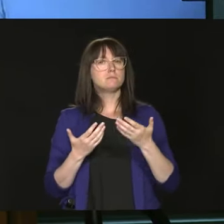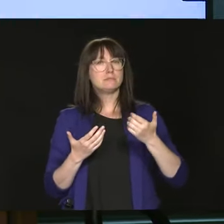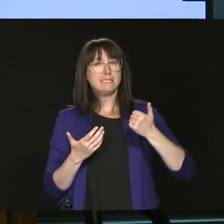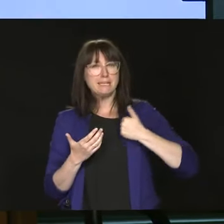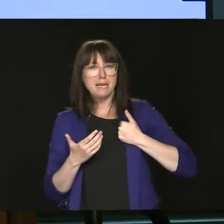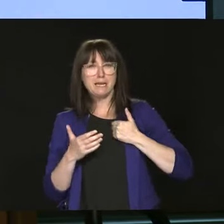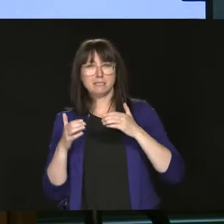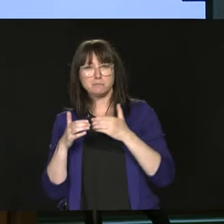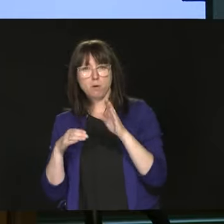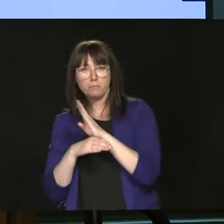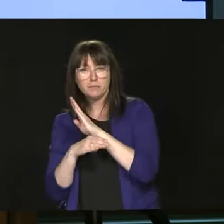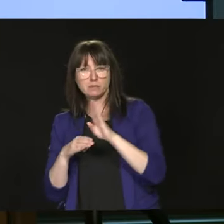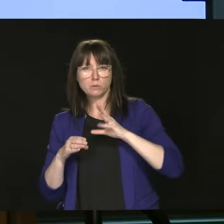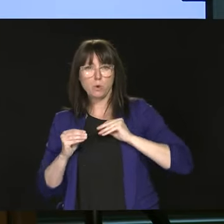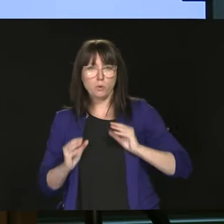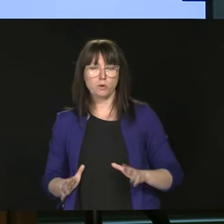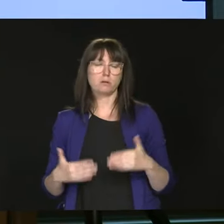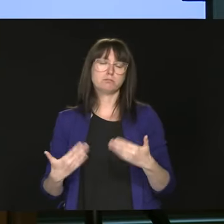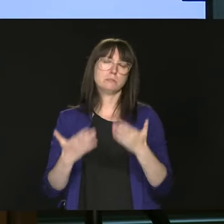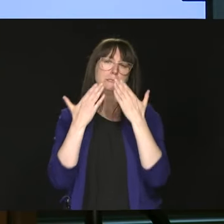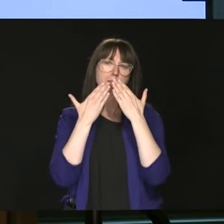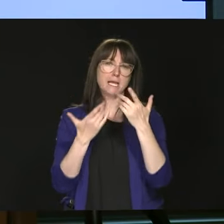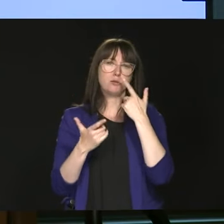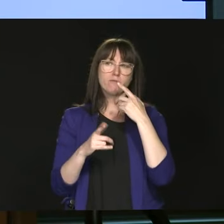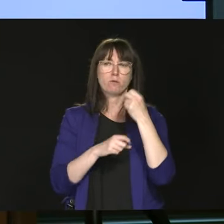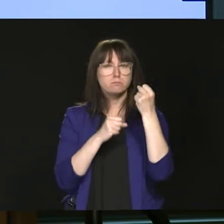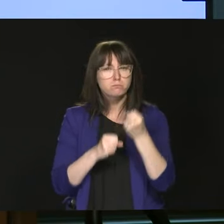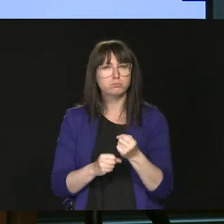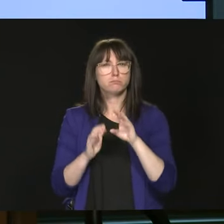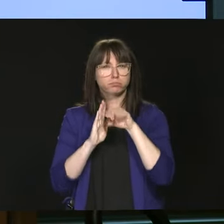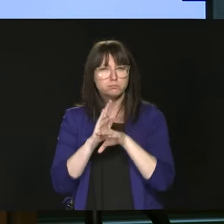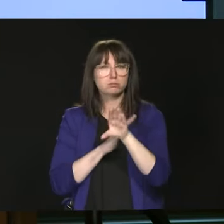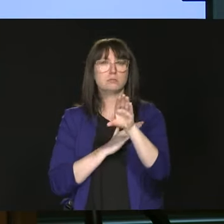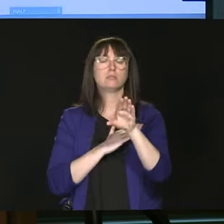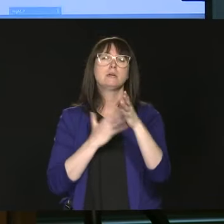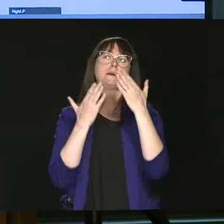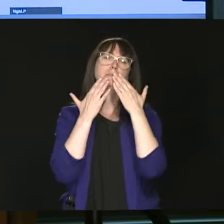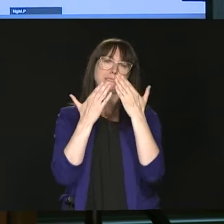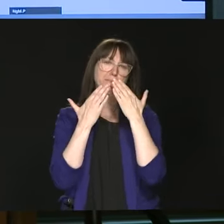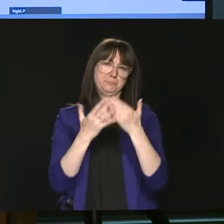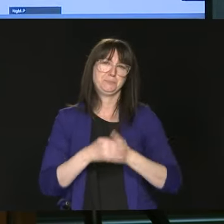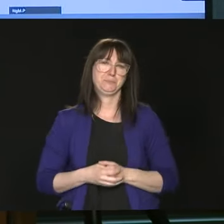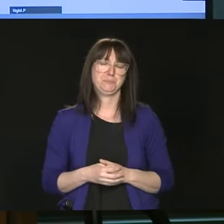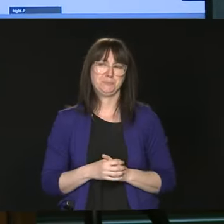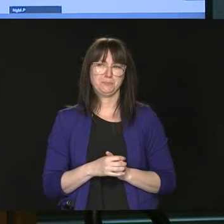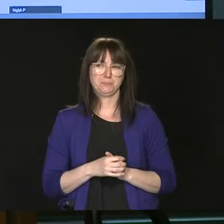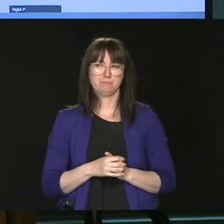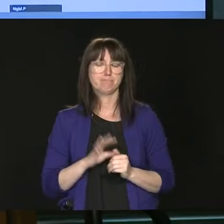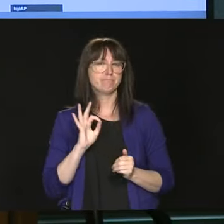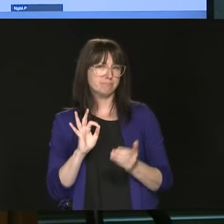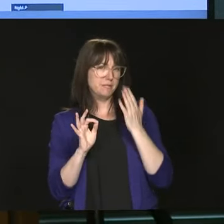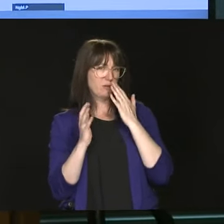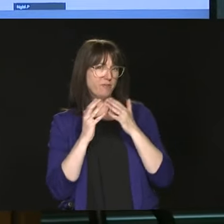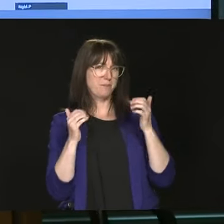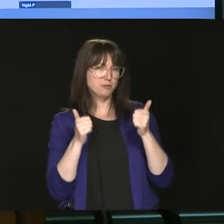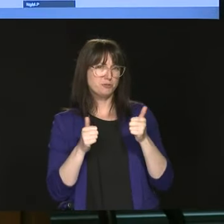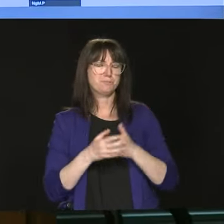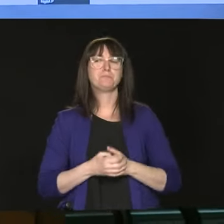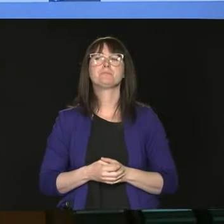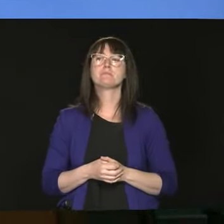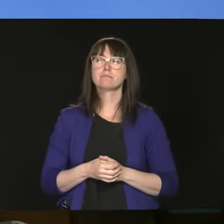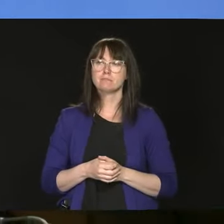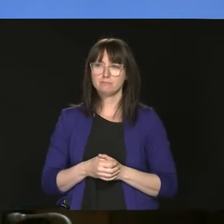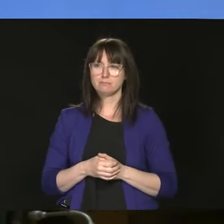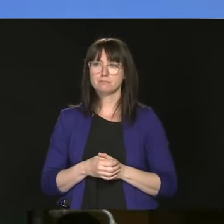your resilience during this period. Merci beaucoup. Thank you very much. Thank you very much, Mary. Now we